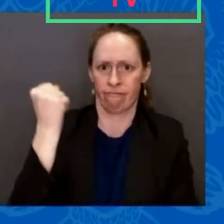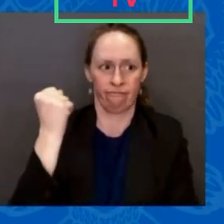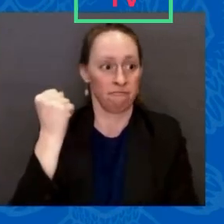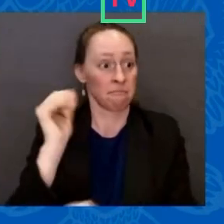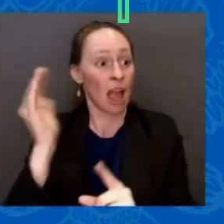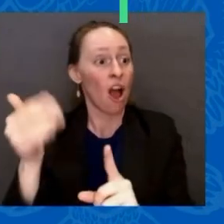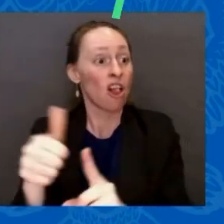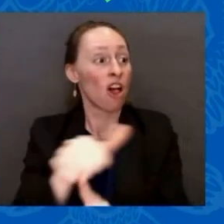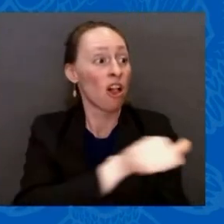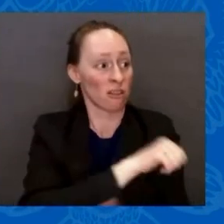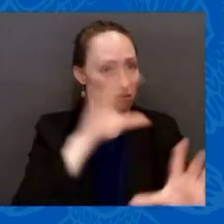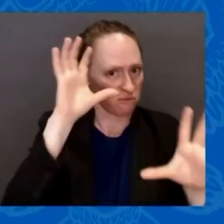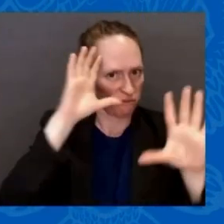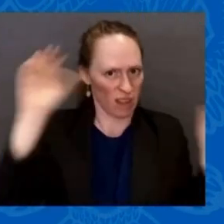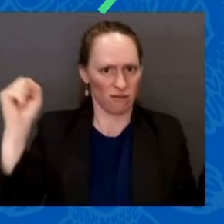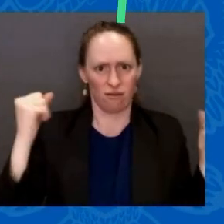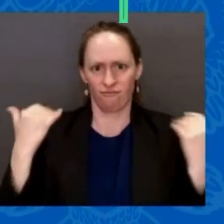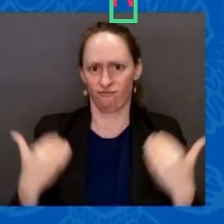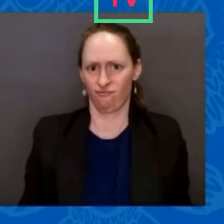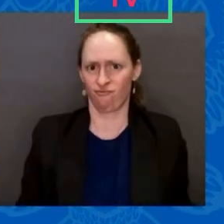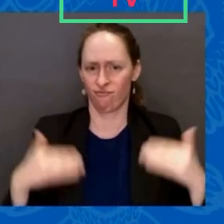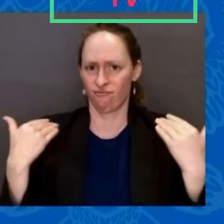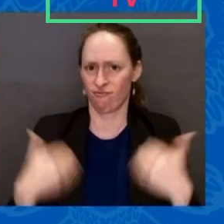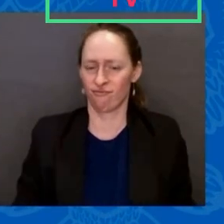and brightest